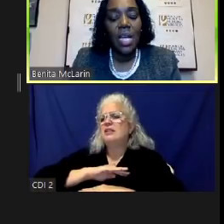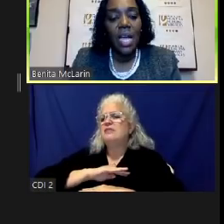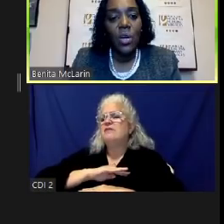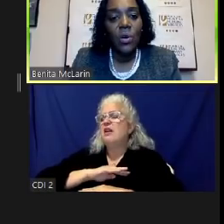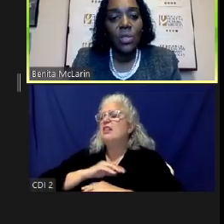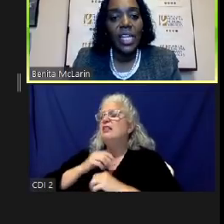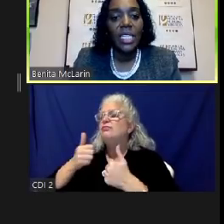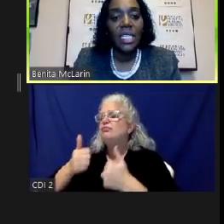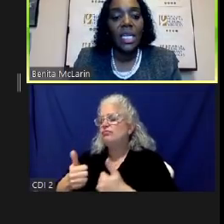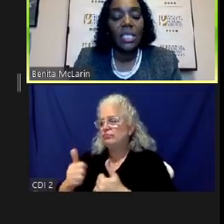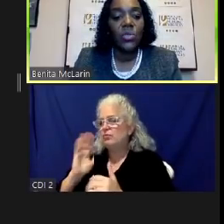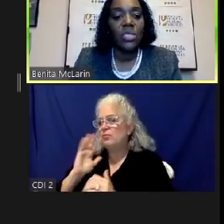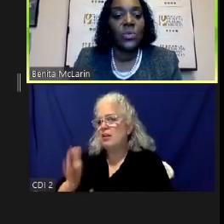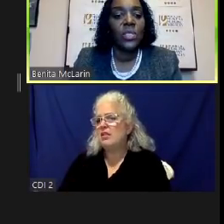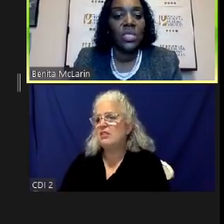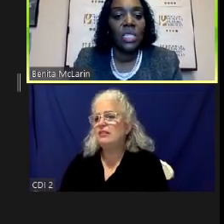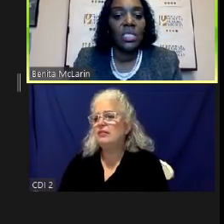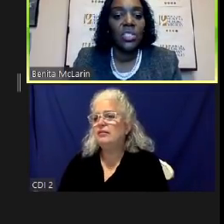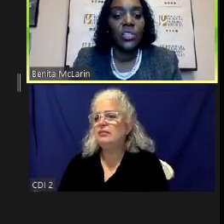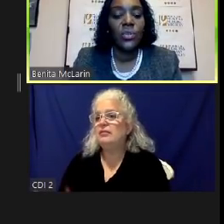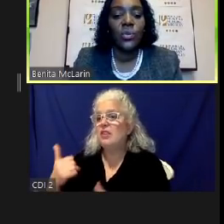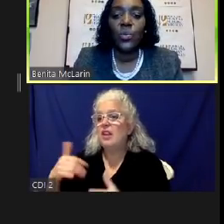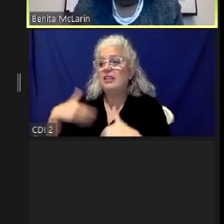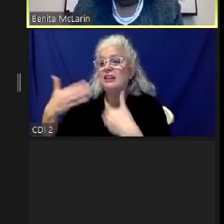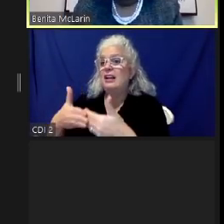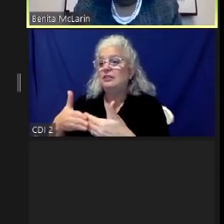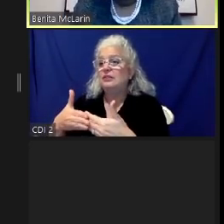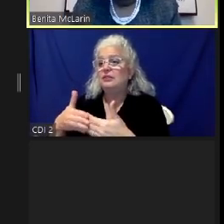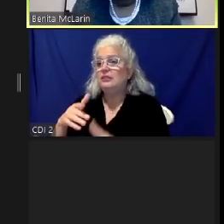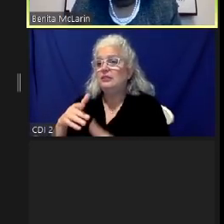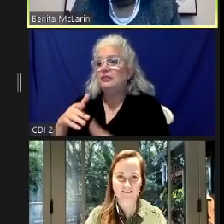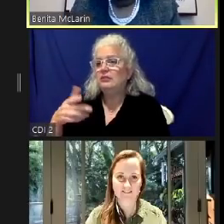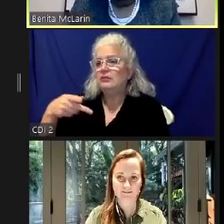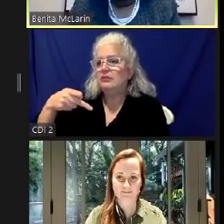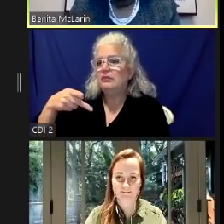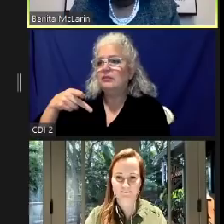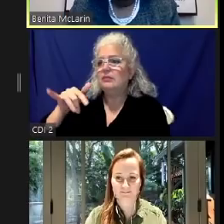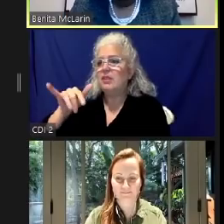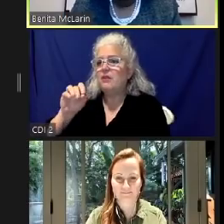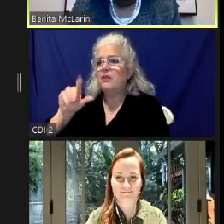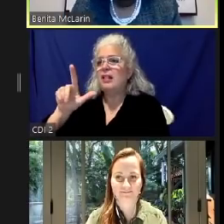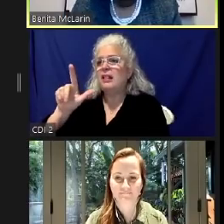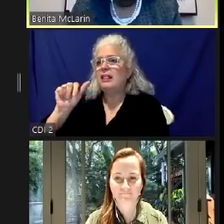our PIO, Lainey Hendricks, who is going to continue with the information for this evening.